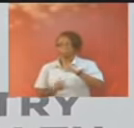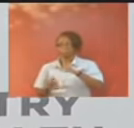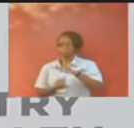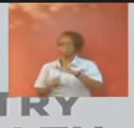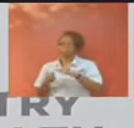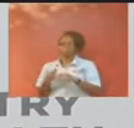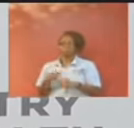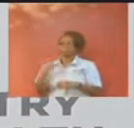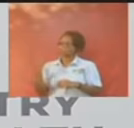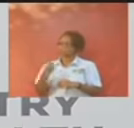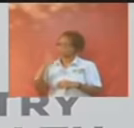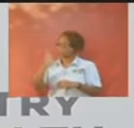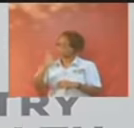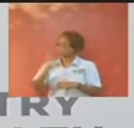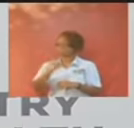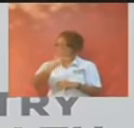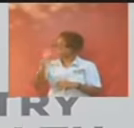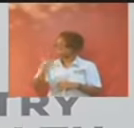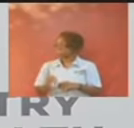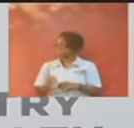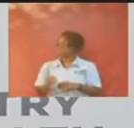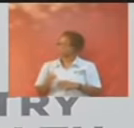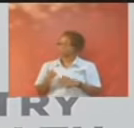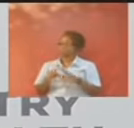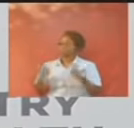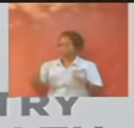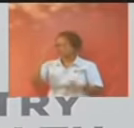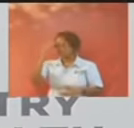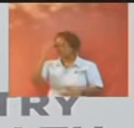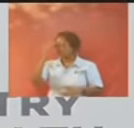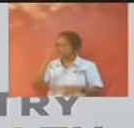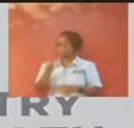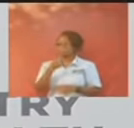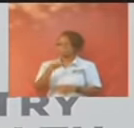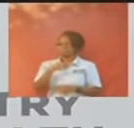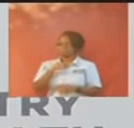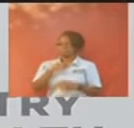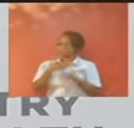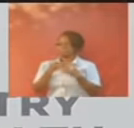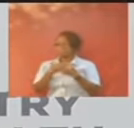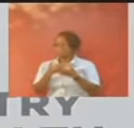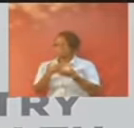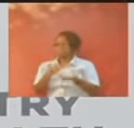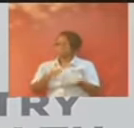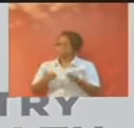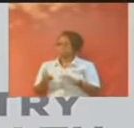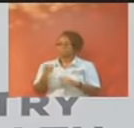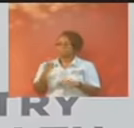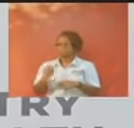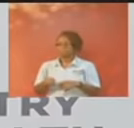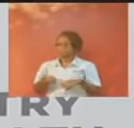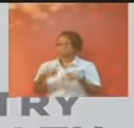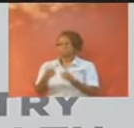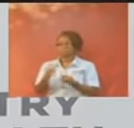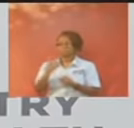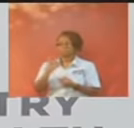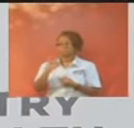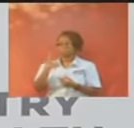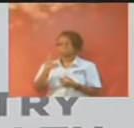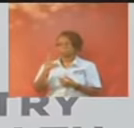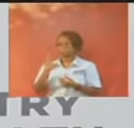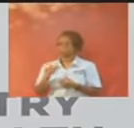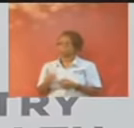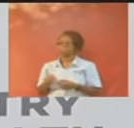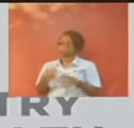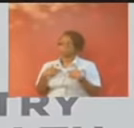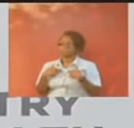in time, we have 57 high dependency unit beds, as well as other beds in hospitals such as the Cora Hospital, the